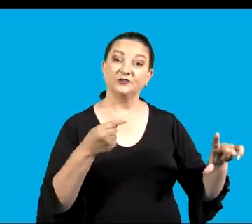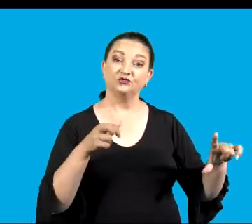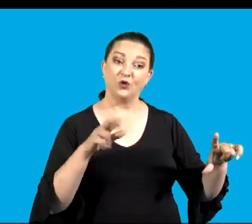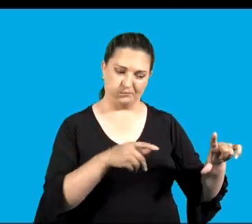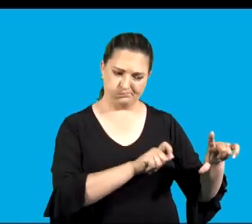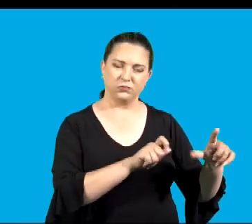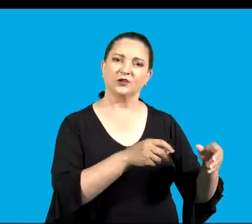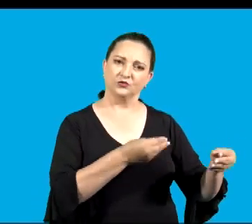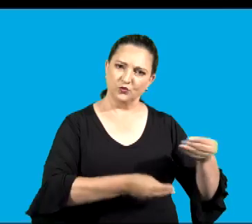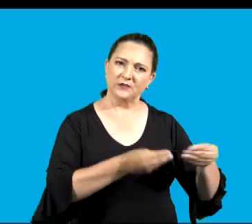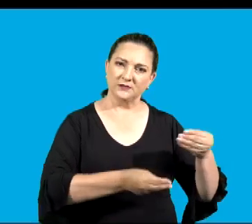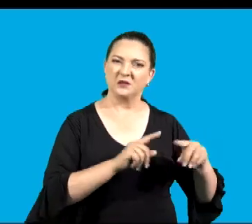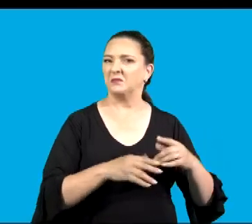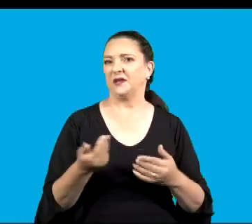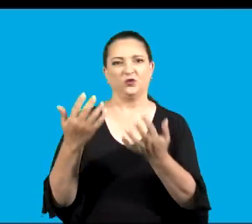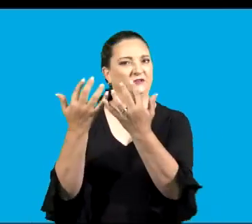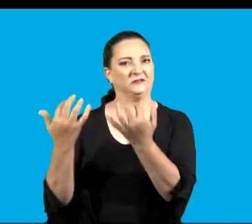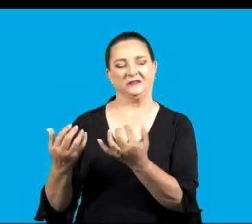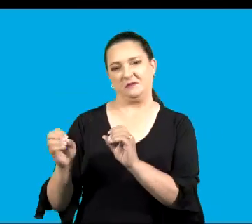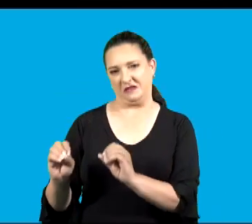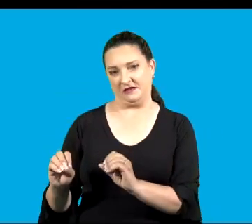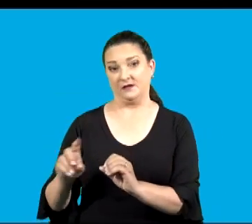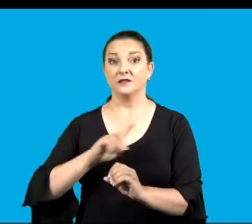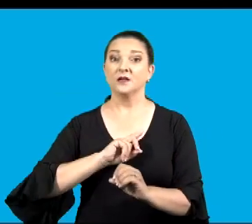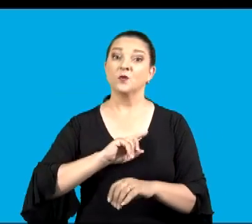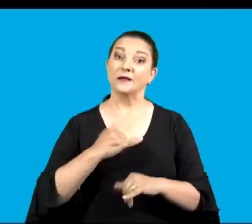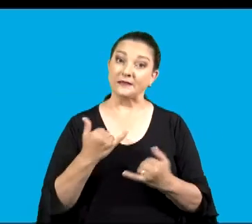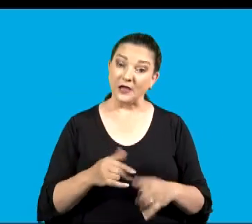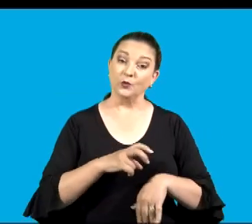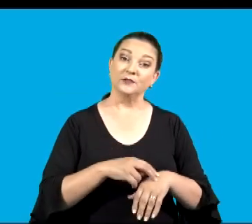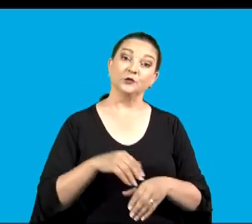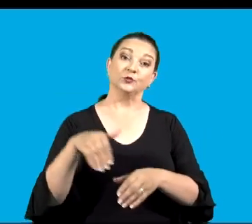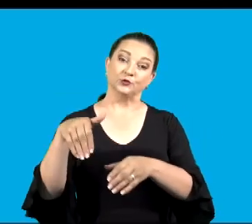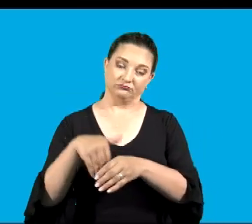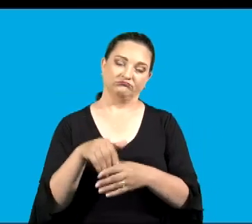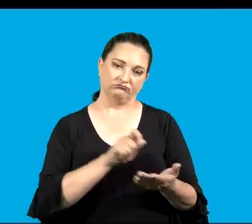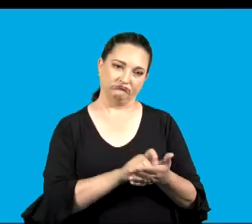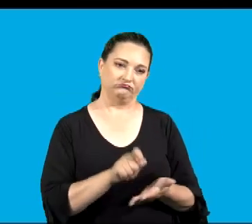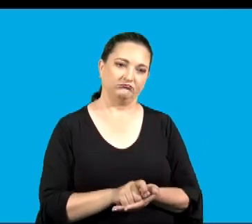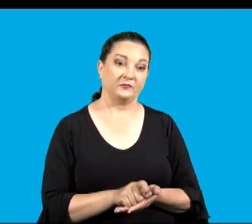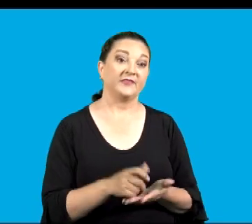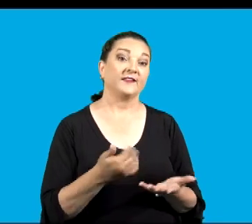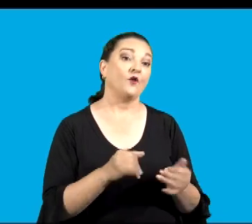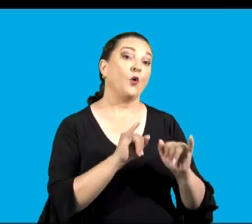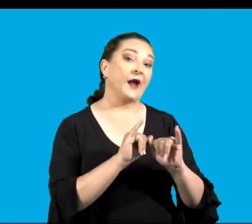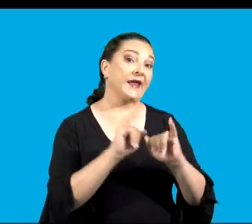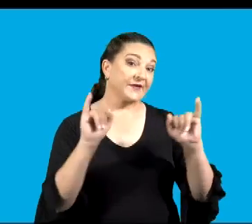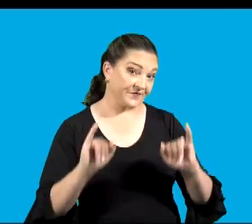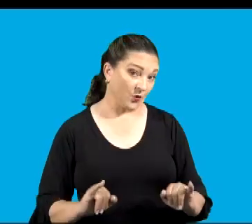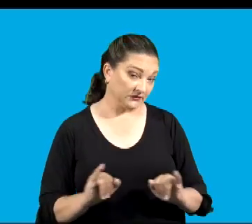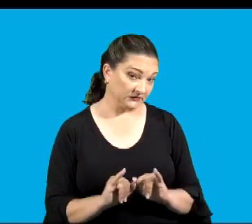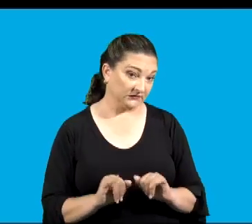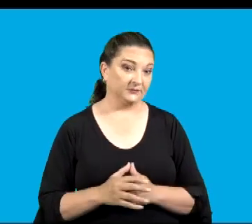on the statement. Now we need to put them on the statement. So I'll come here and I would say it's an invoice. That